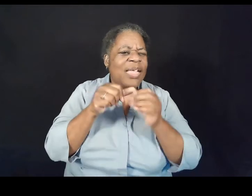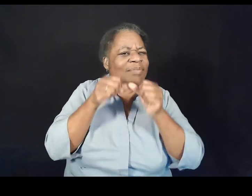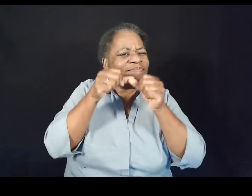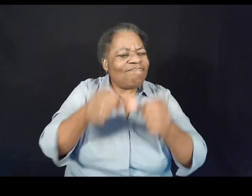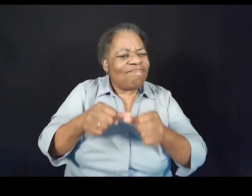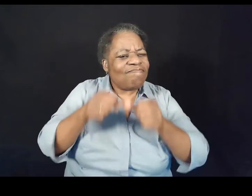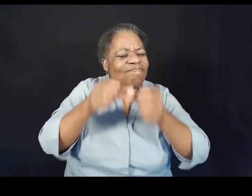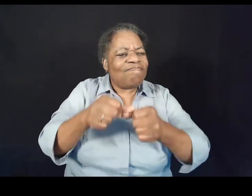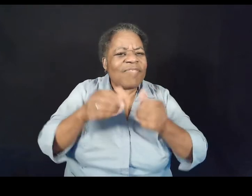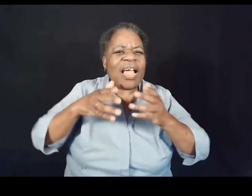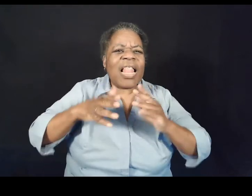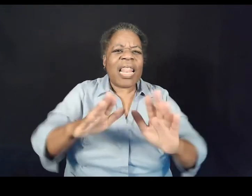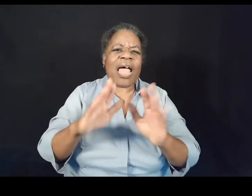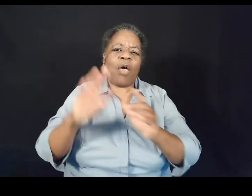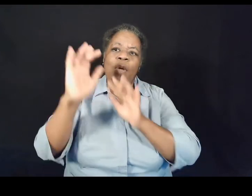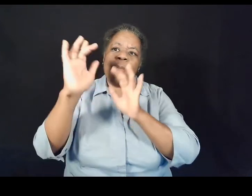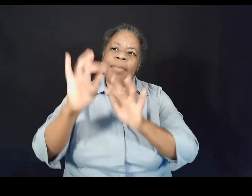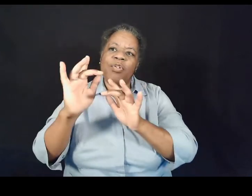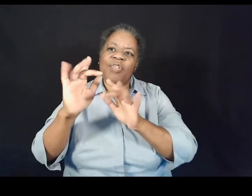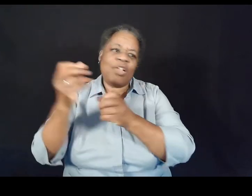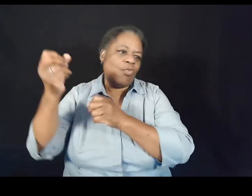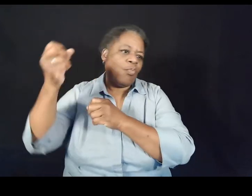triumph over judgment.